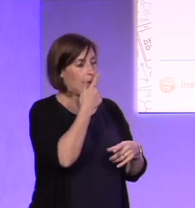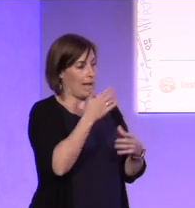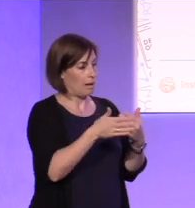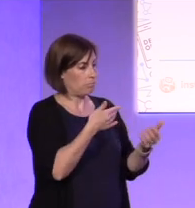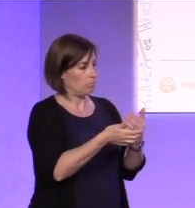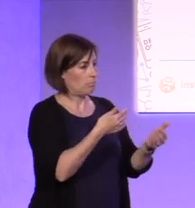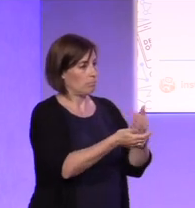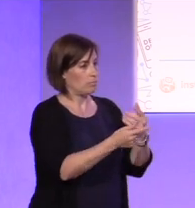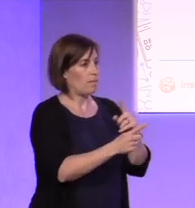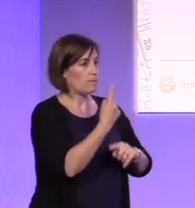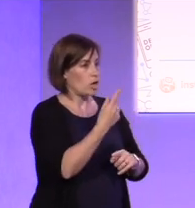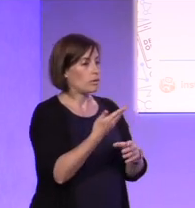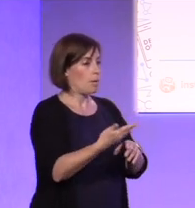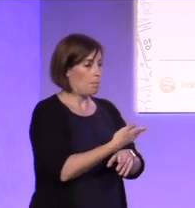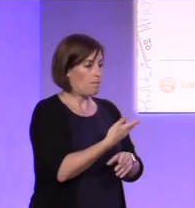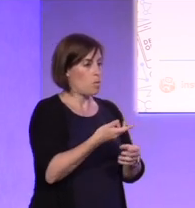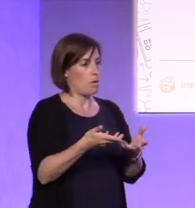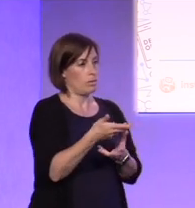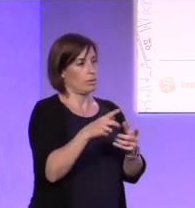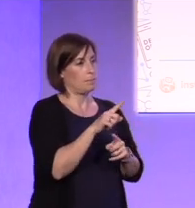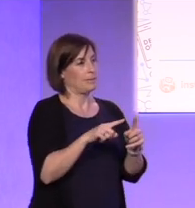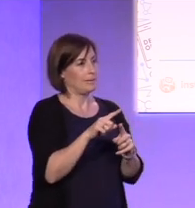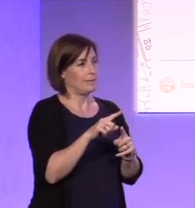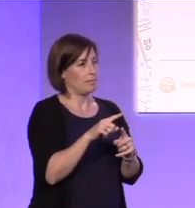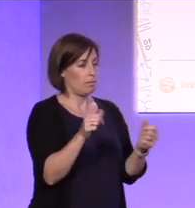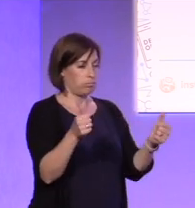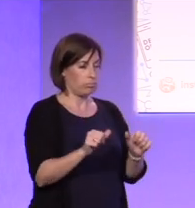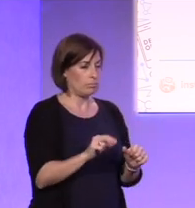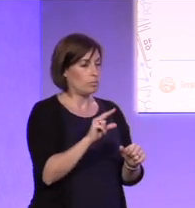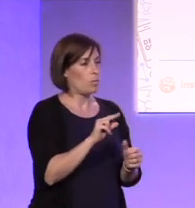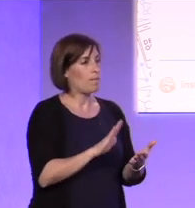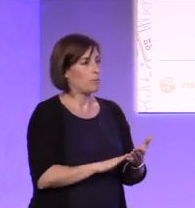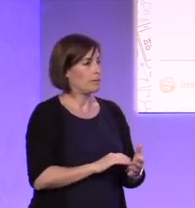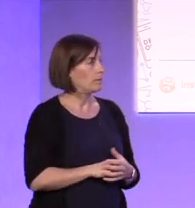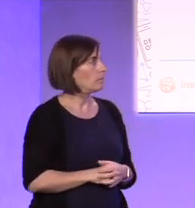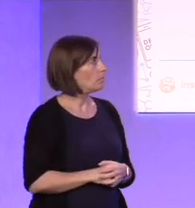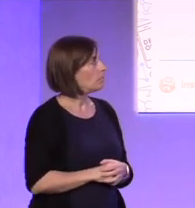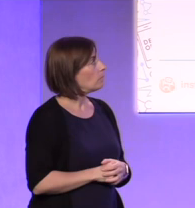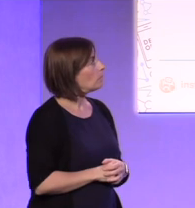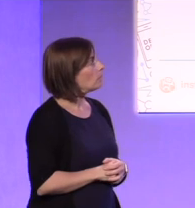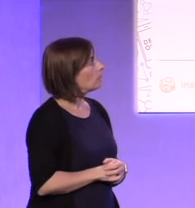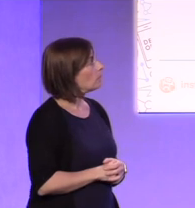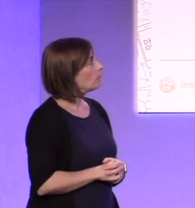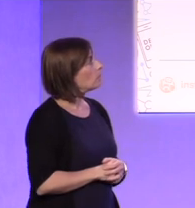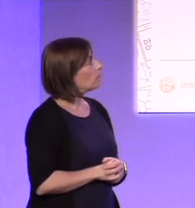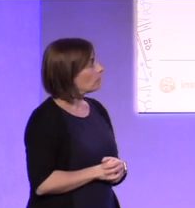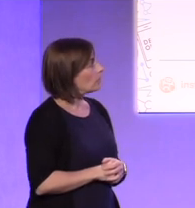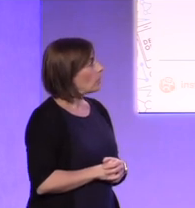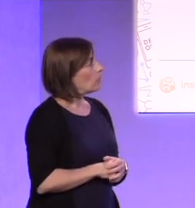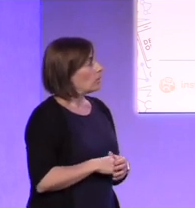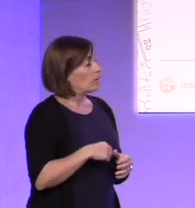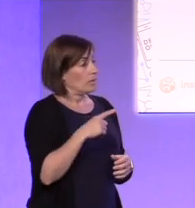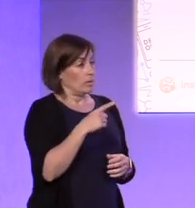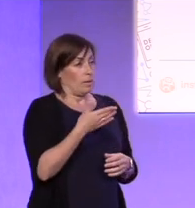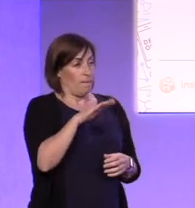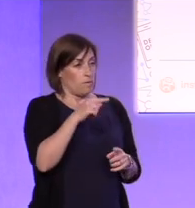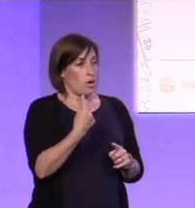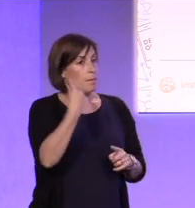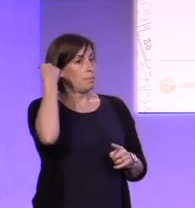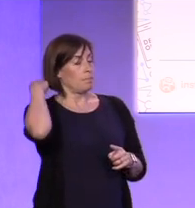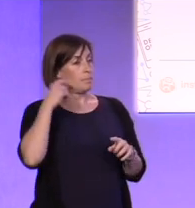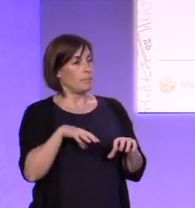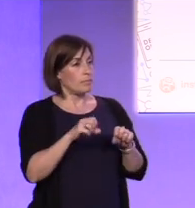Over the last 18 months, we've done so much with the team. We've got better at breaking work down. We've got paired working,